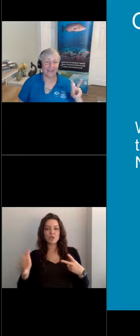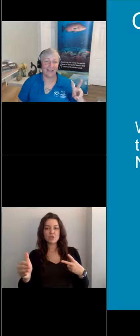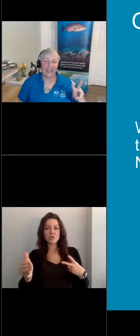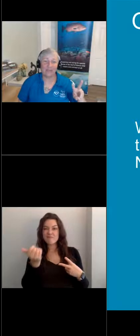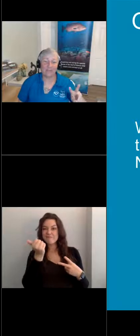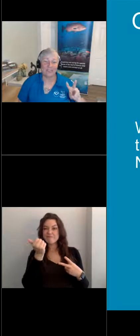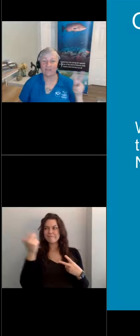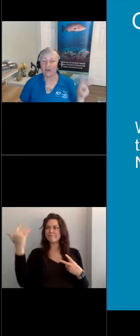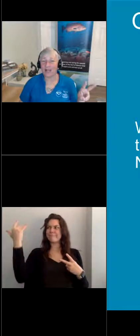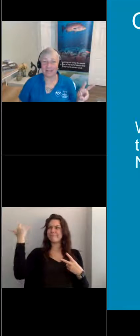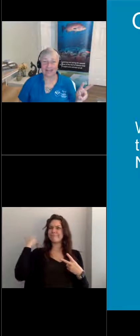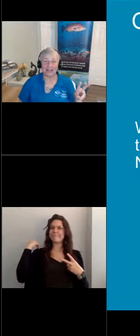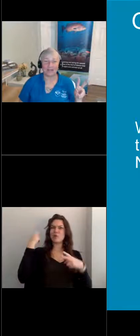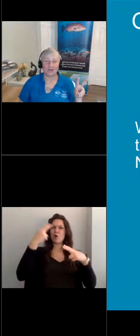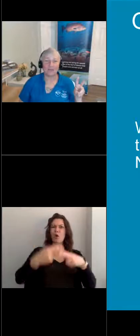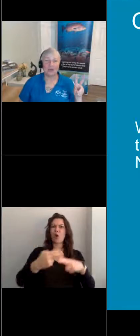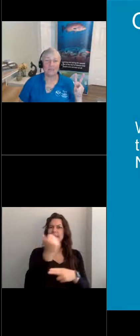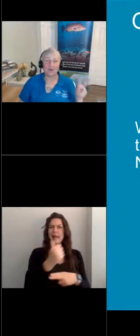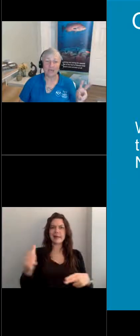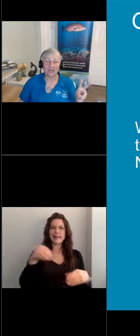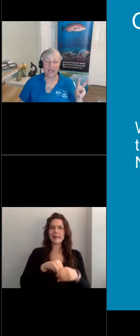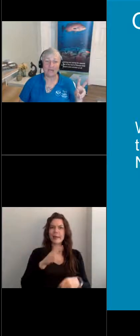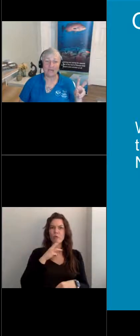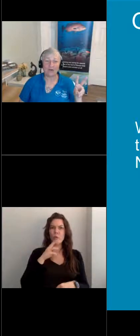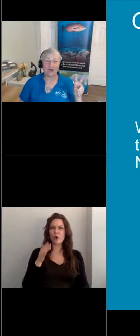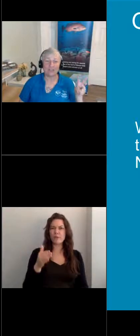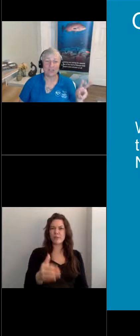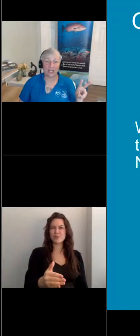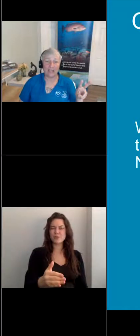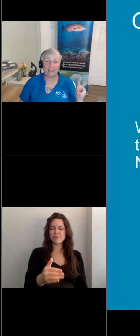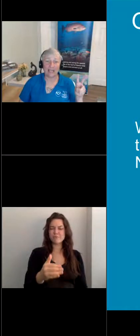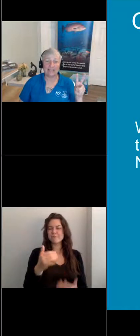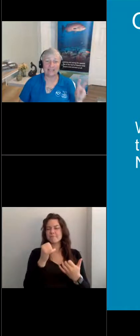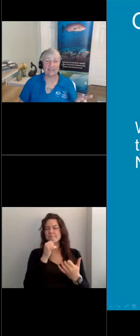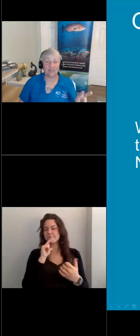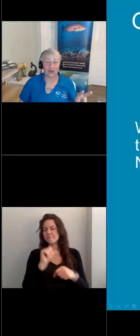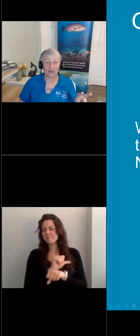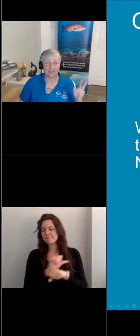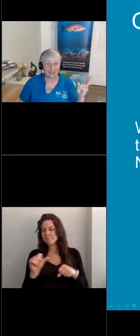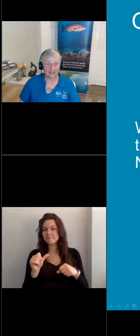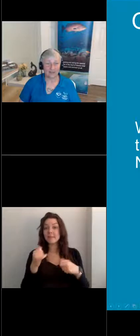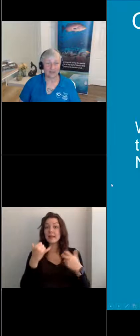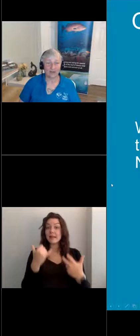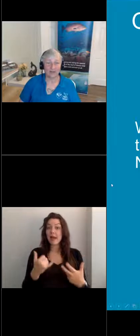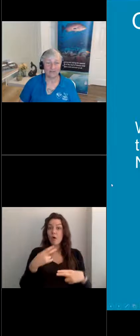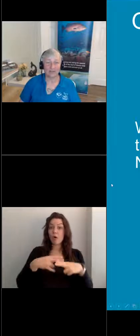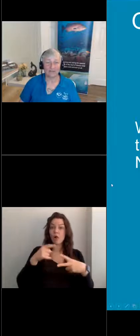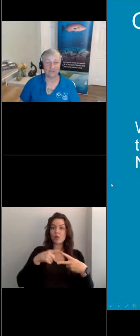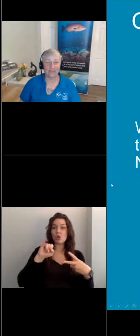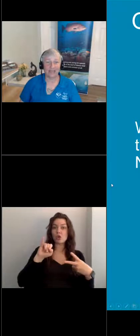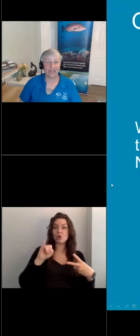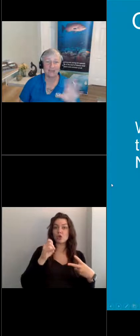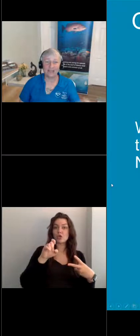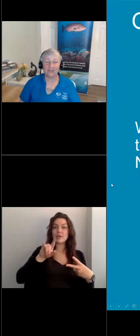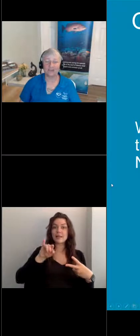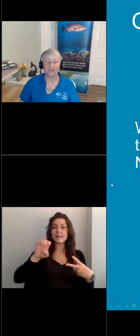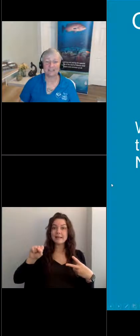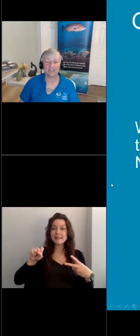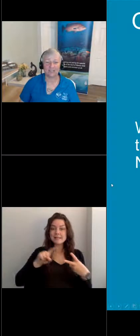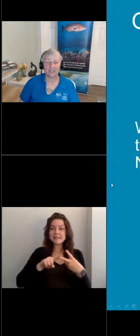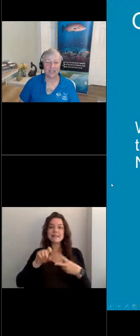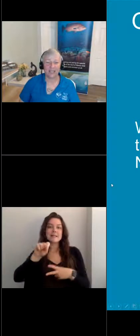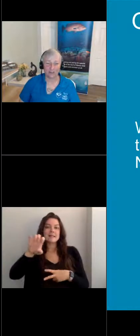back in the day, and we just never gotten past that. So most scientists now call these jellies and sea stars, so we don't confuse them with fish. But everything